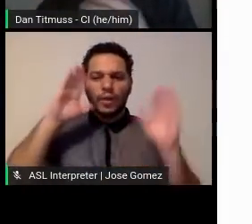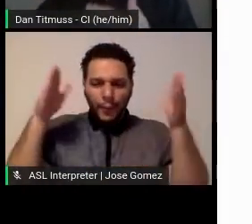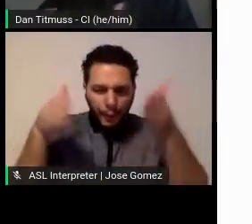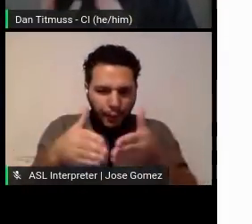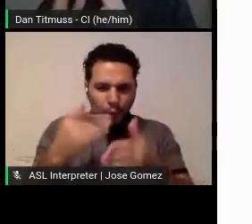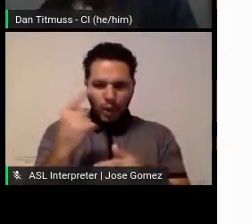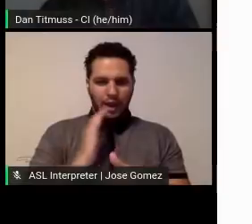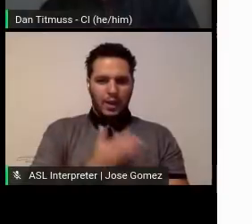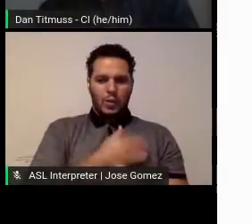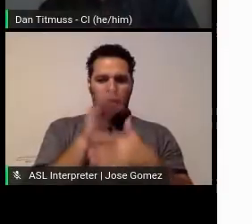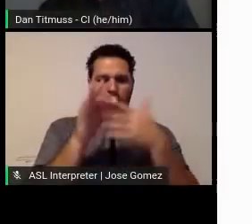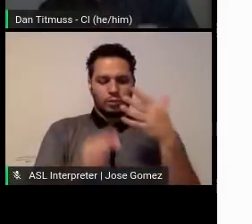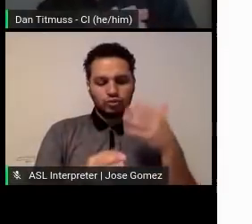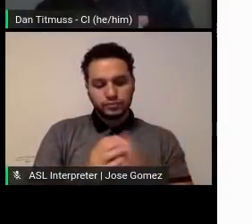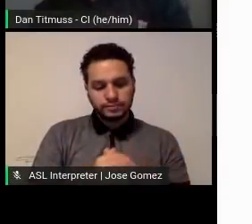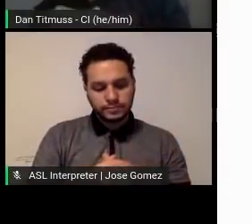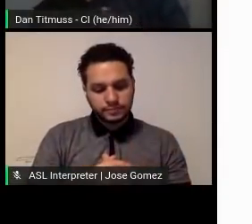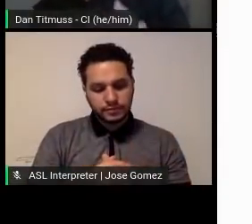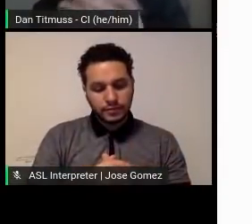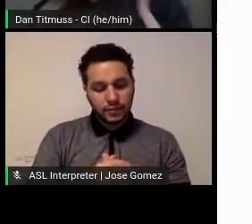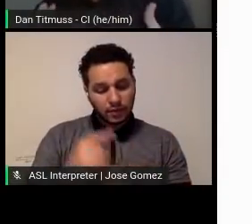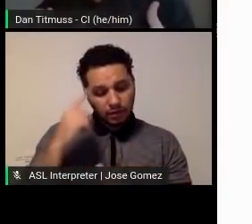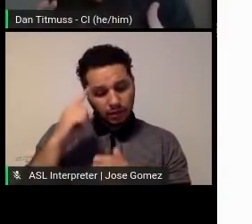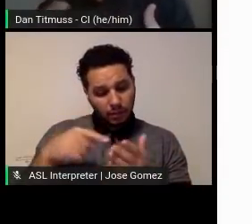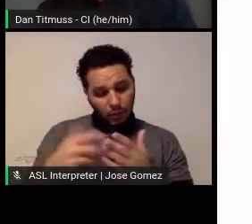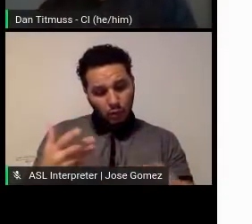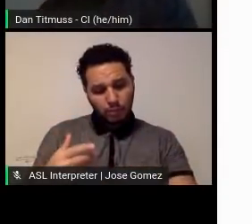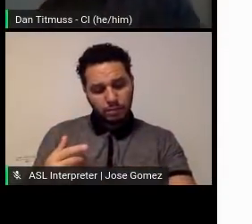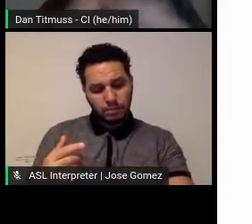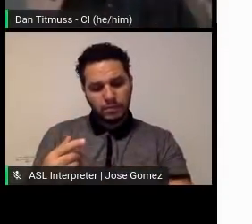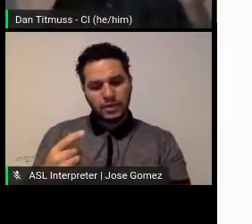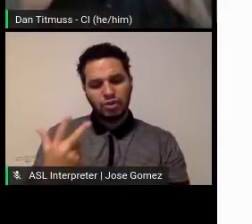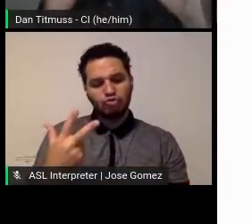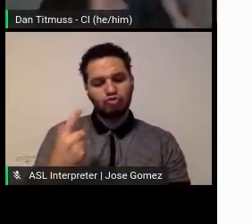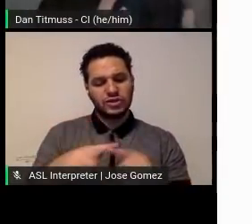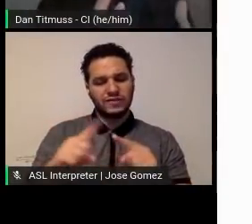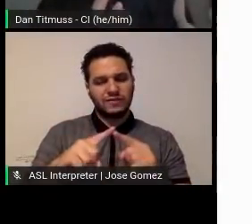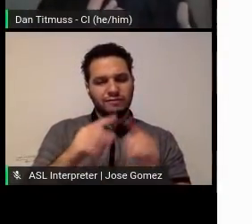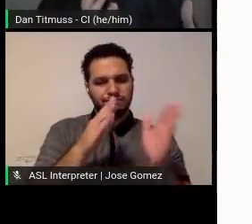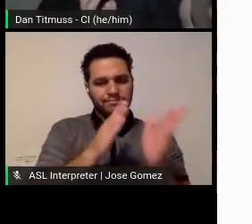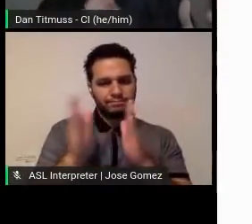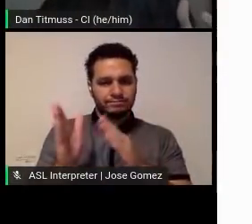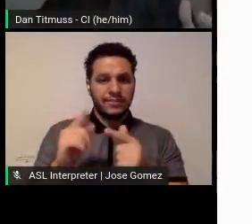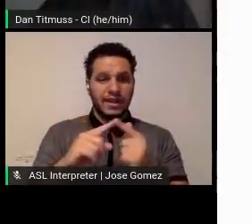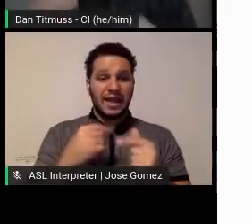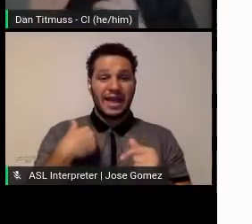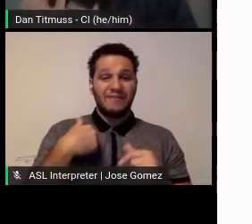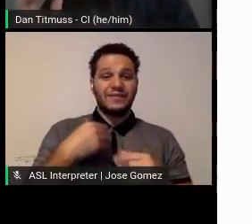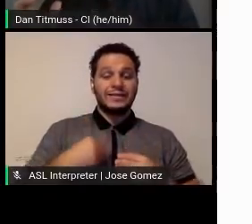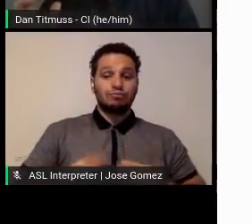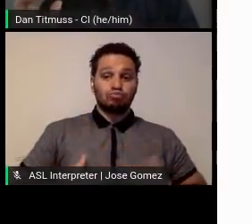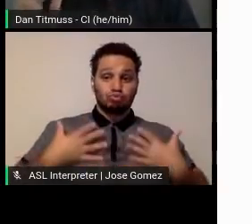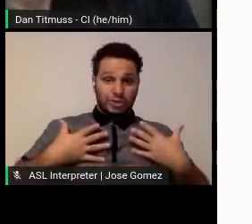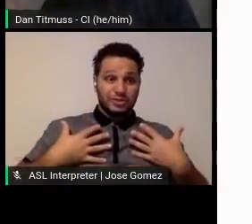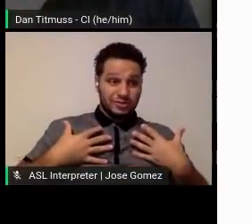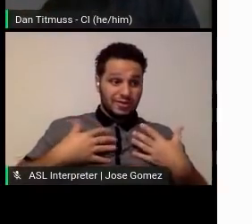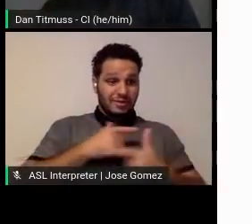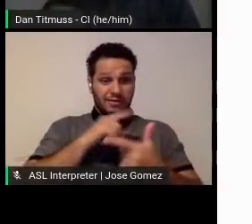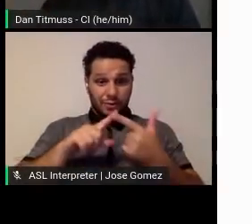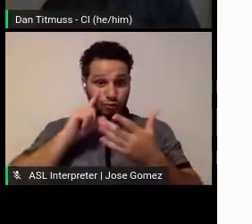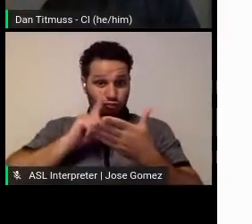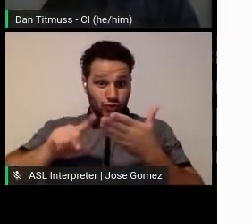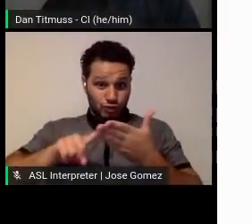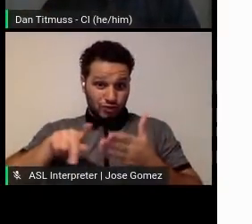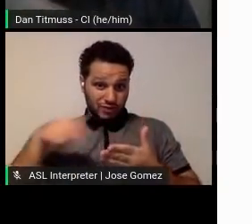The best way to do this is to think about it in three distinct phases. Firstly, you have the inspiration phase, then you have the research phase, and